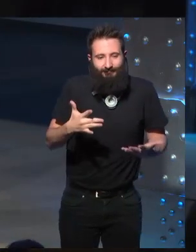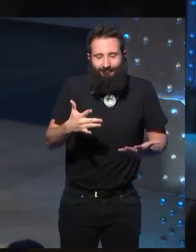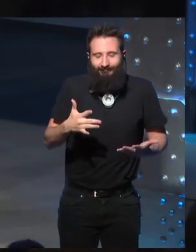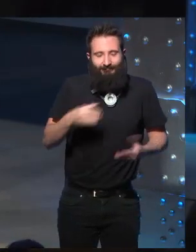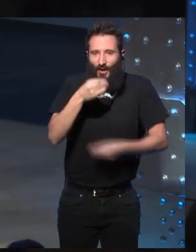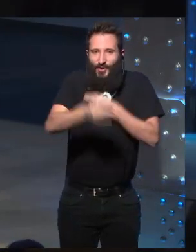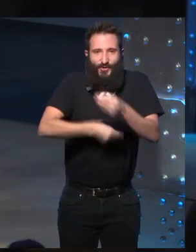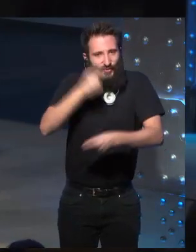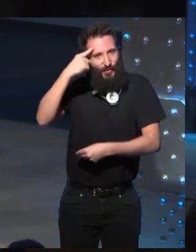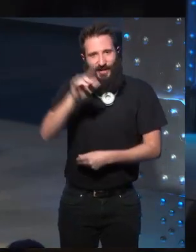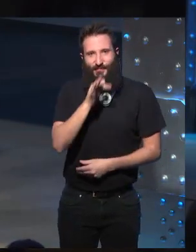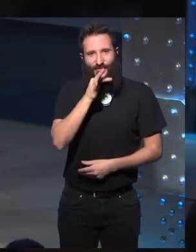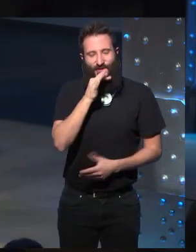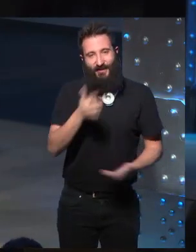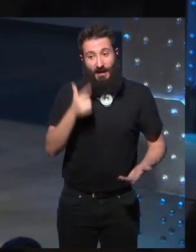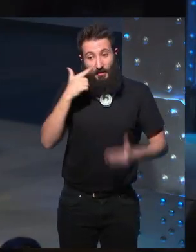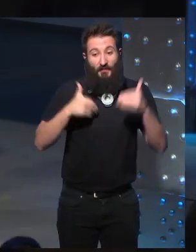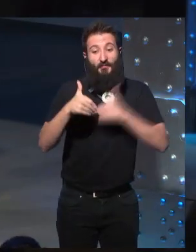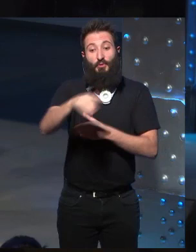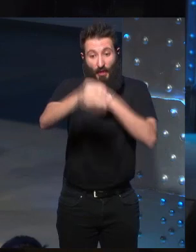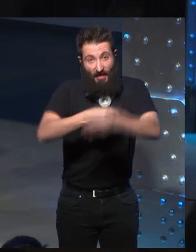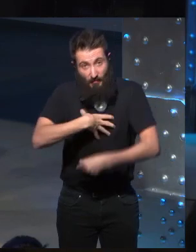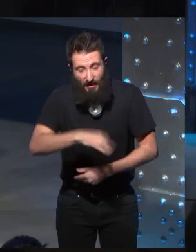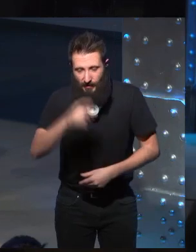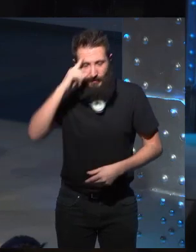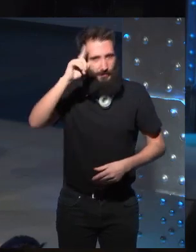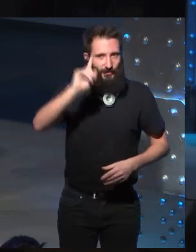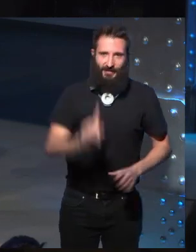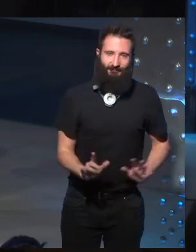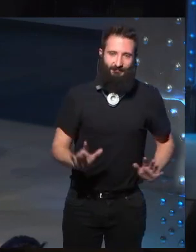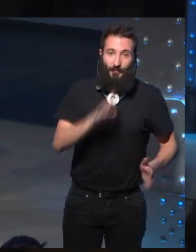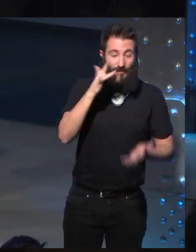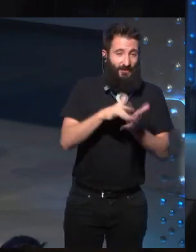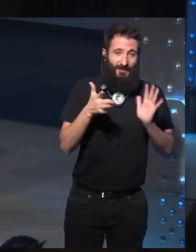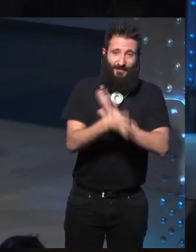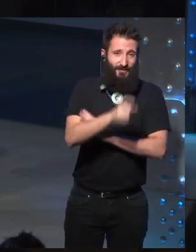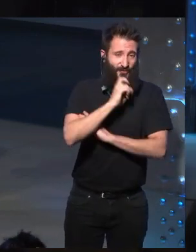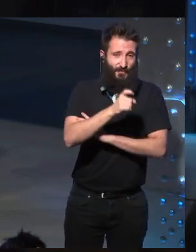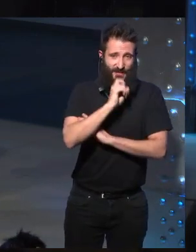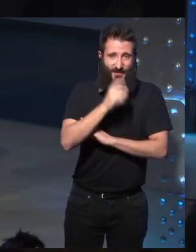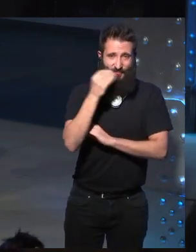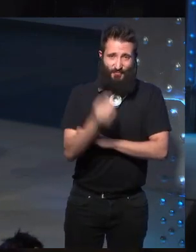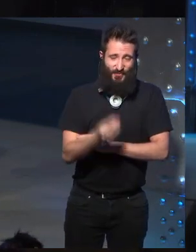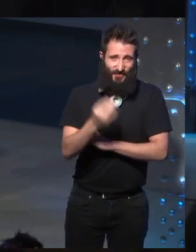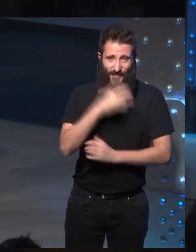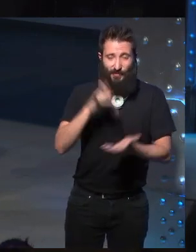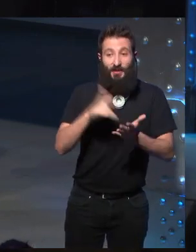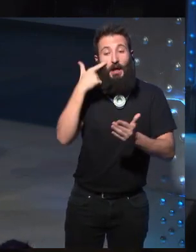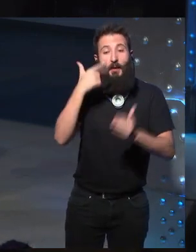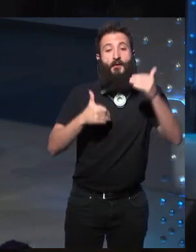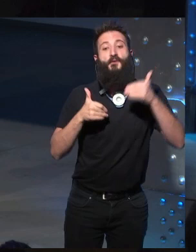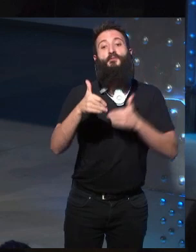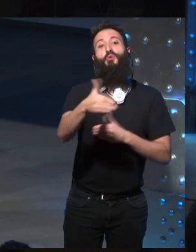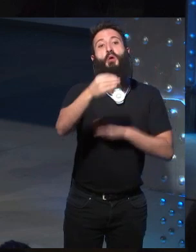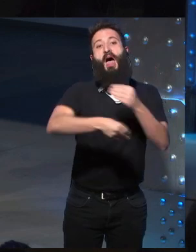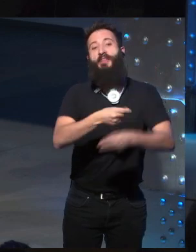be able to do that someday. So no, it's very hard to predict what could be done. One of the things